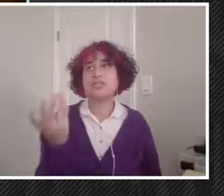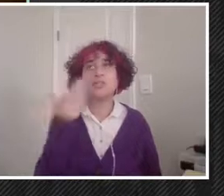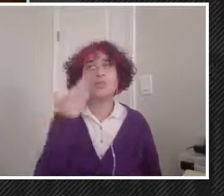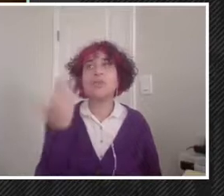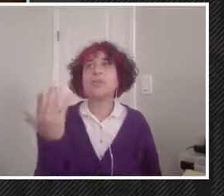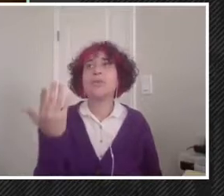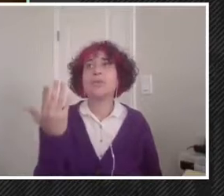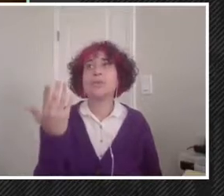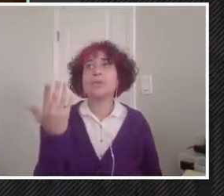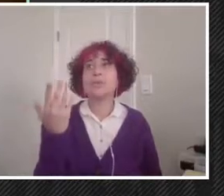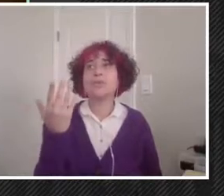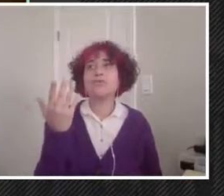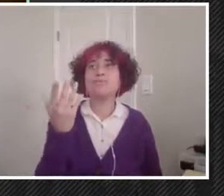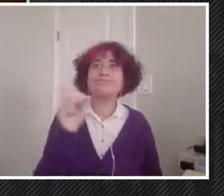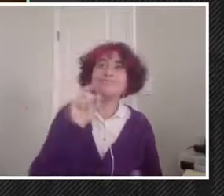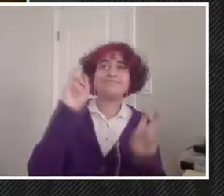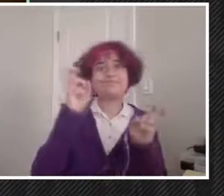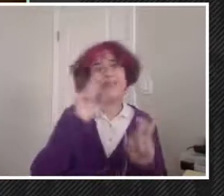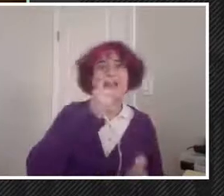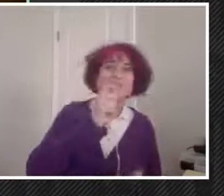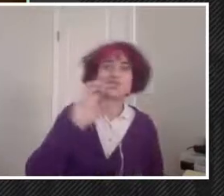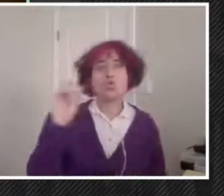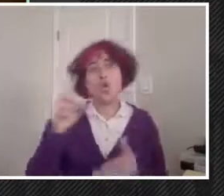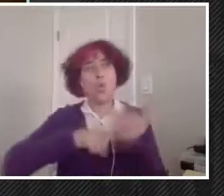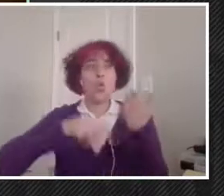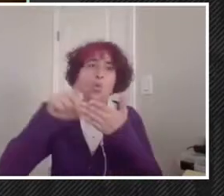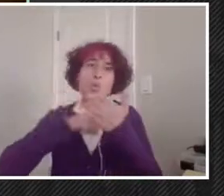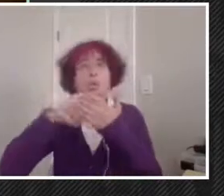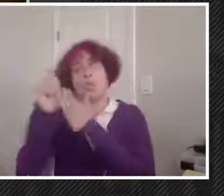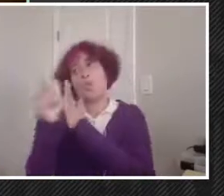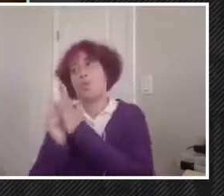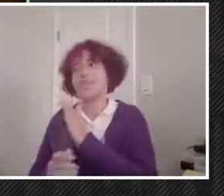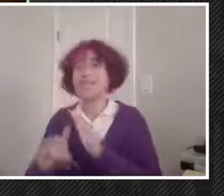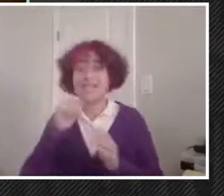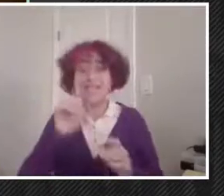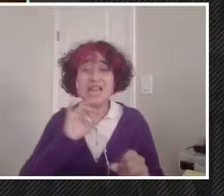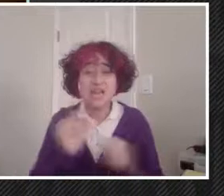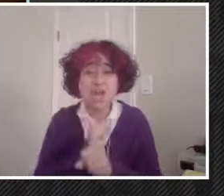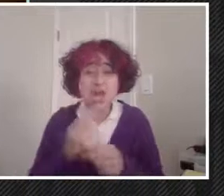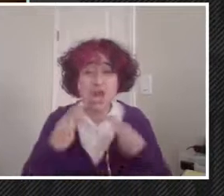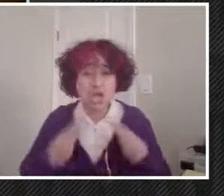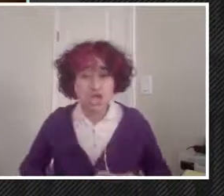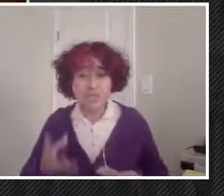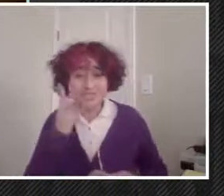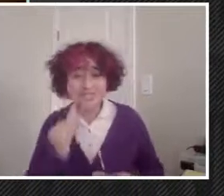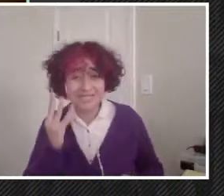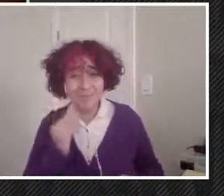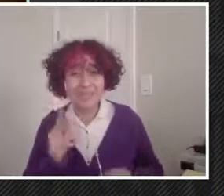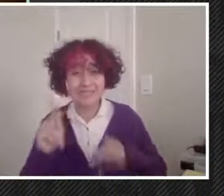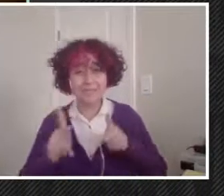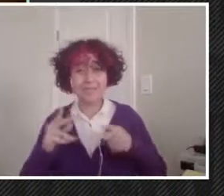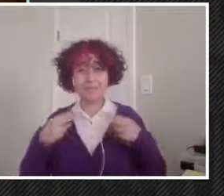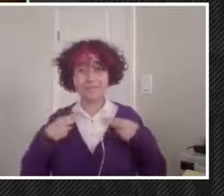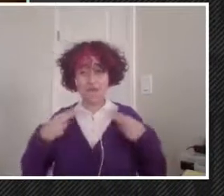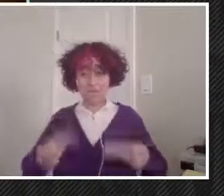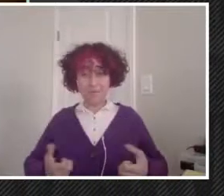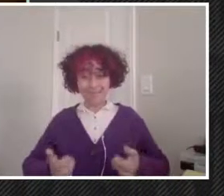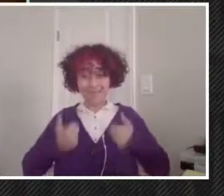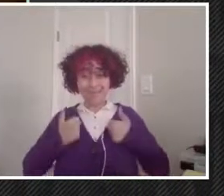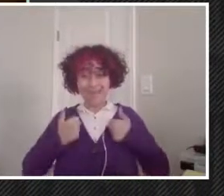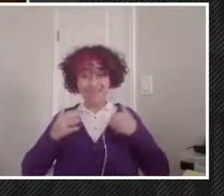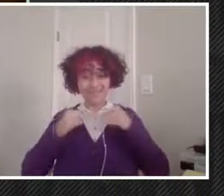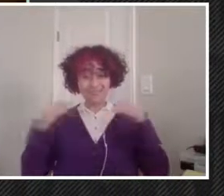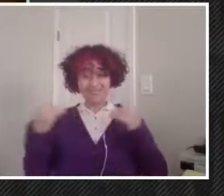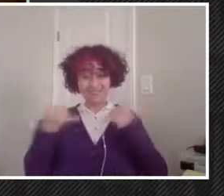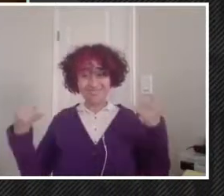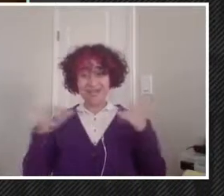X's and O's. They are literally human experiences and people's humanity on the line. And if we're not involving them in the